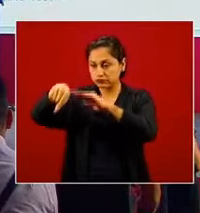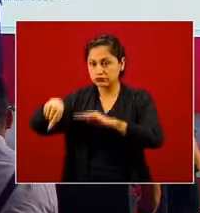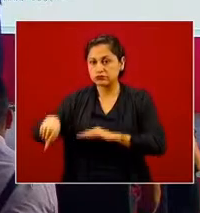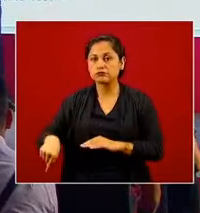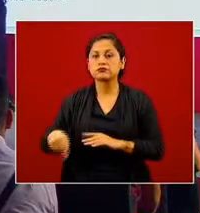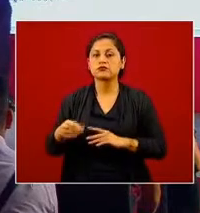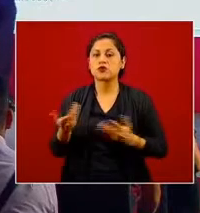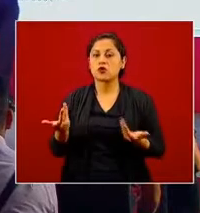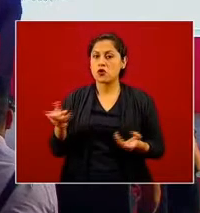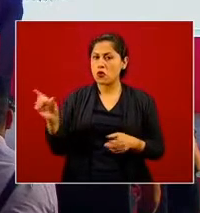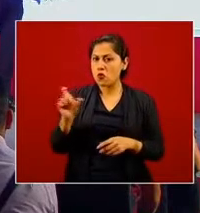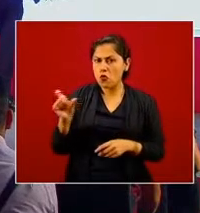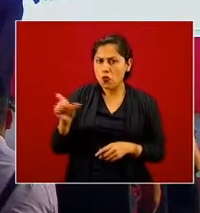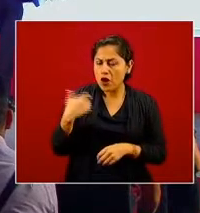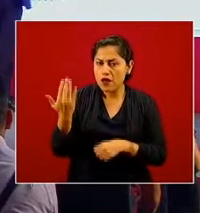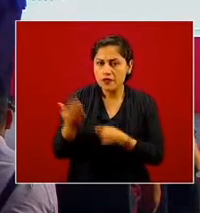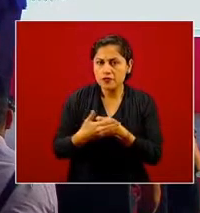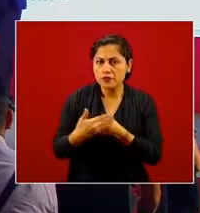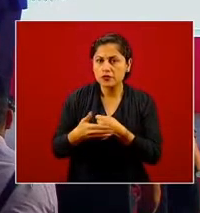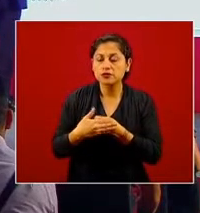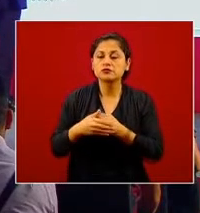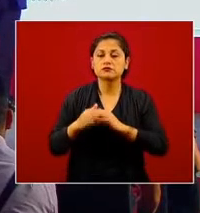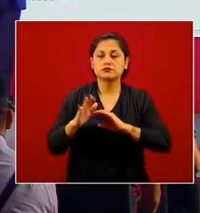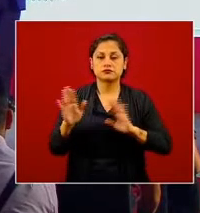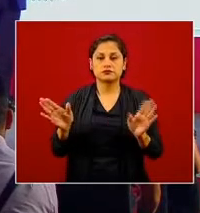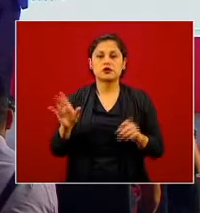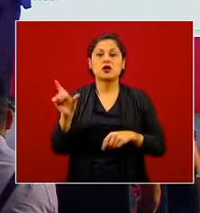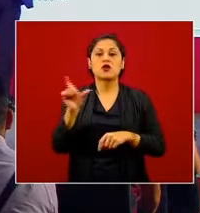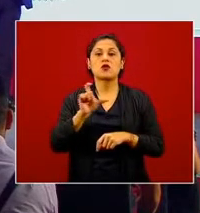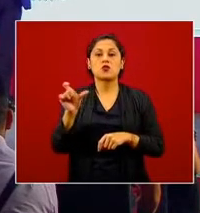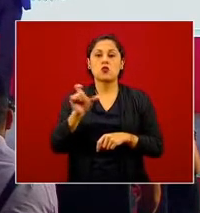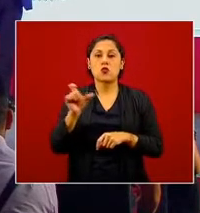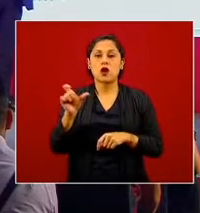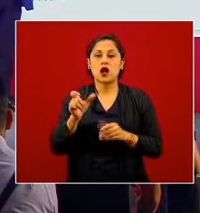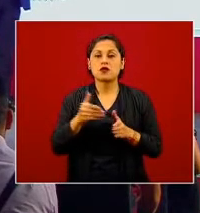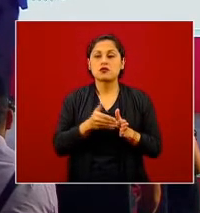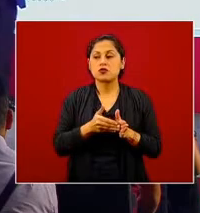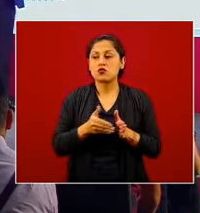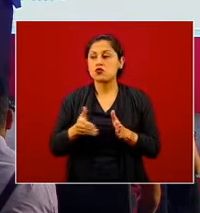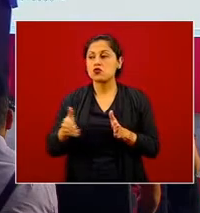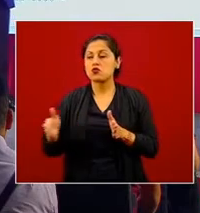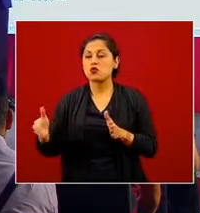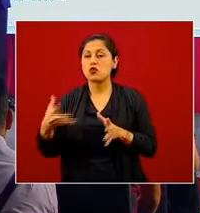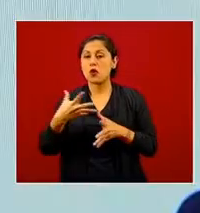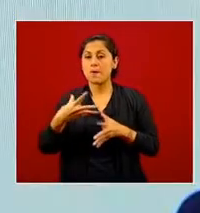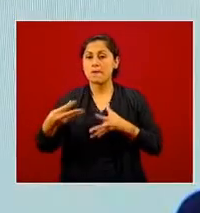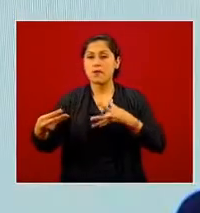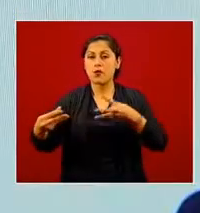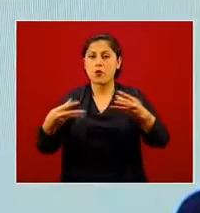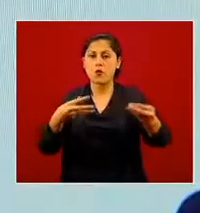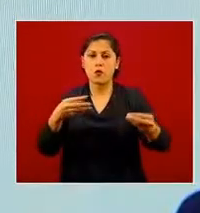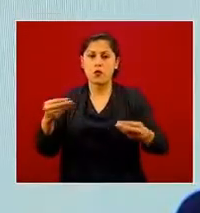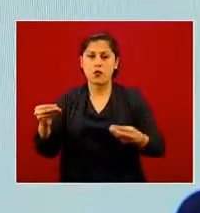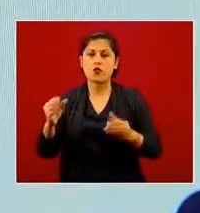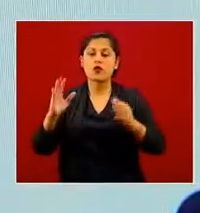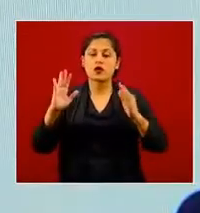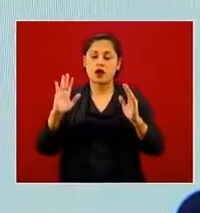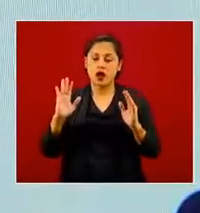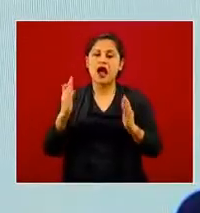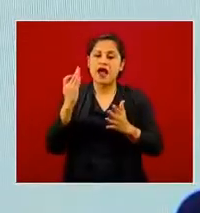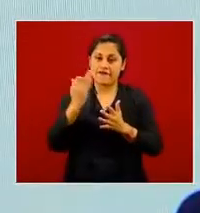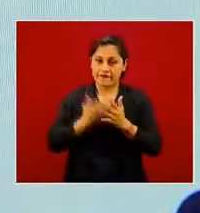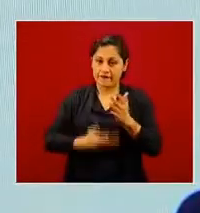curve's direction. When will that happen? That will happen when we're on our way down to that final